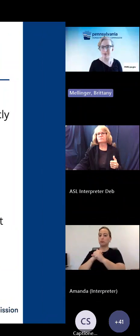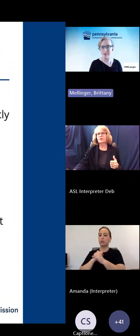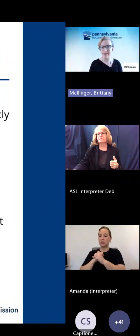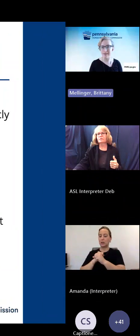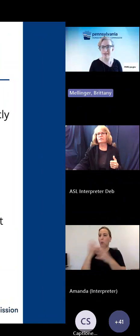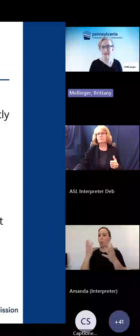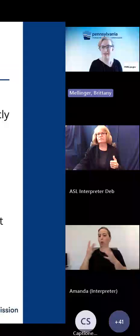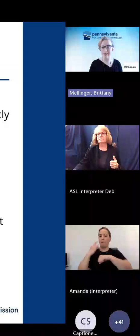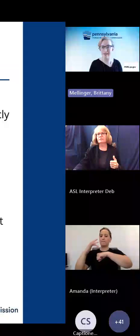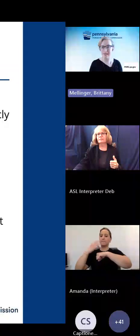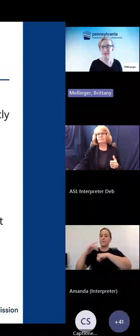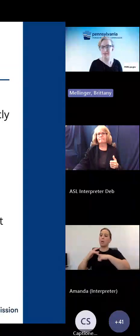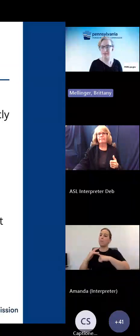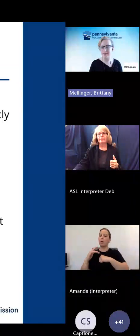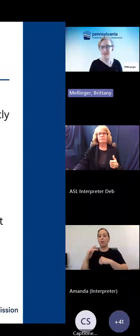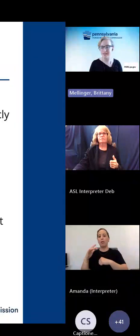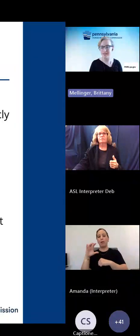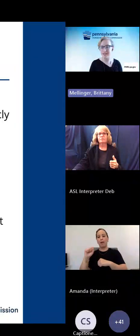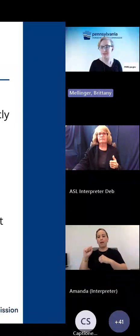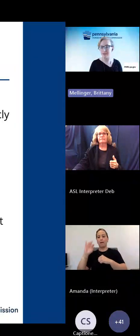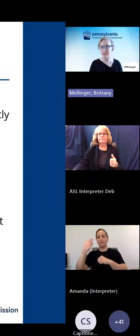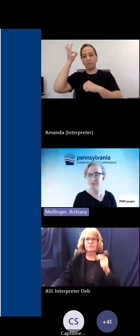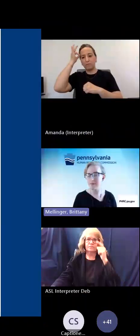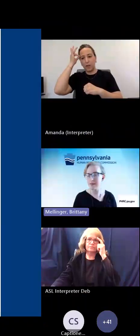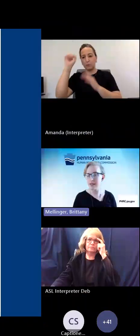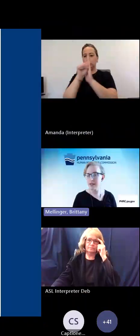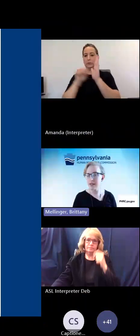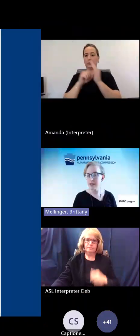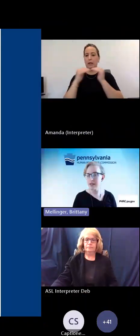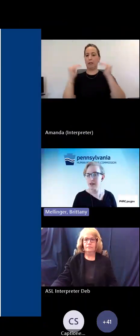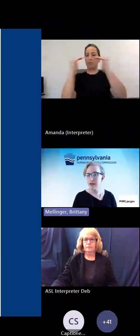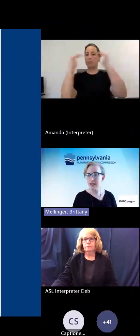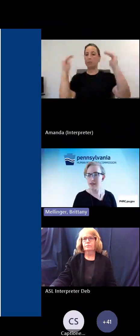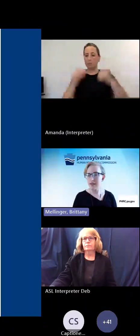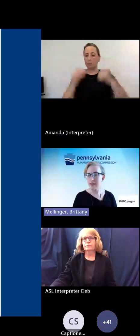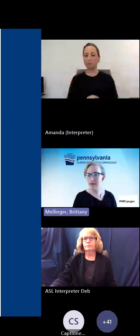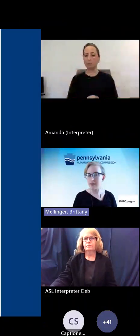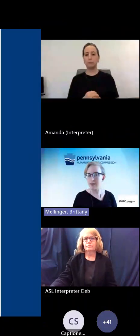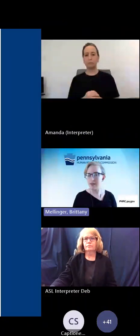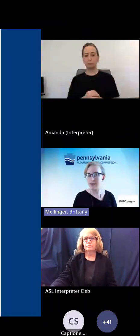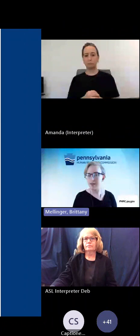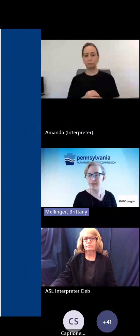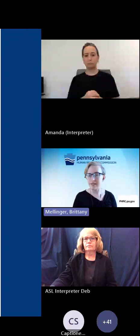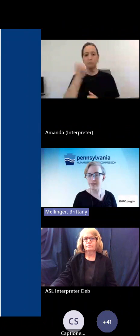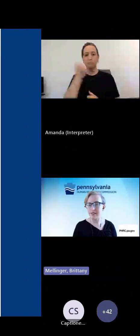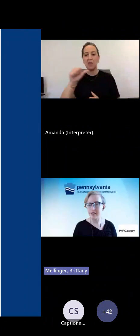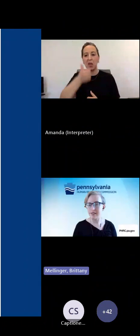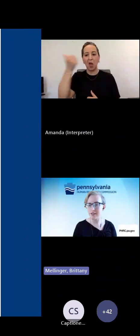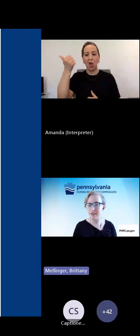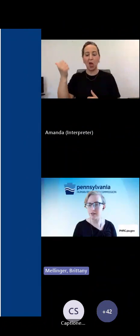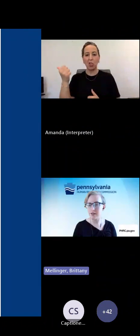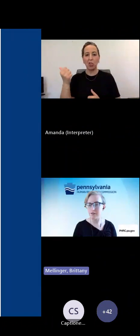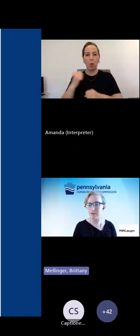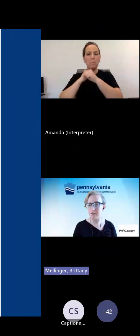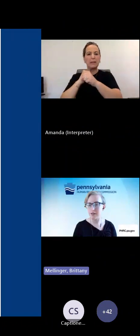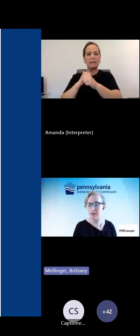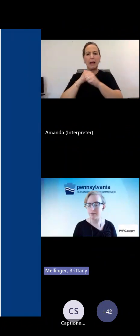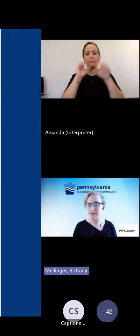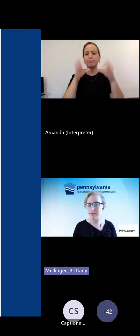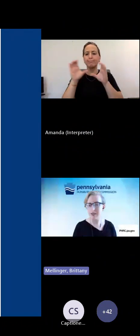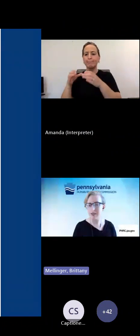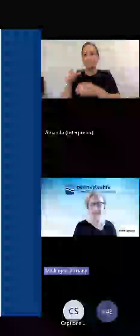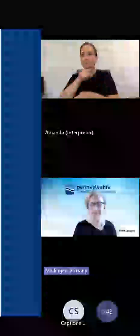available at the federal and the state level. Are there any other protected classes that you all are